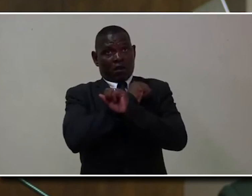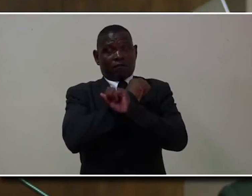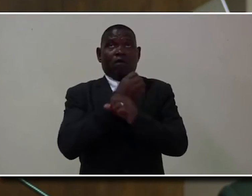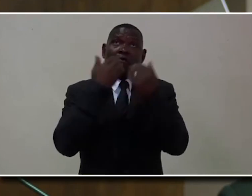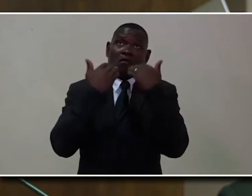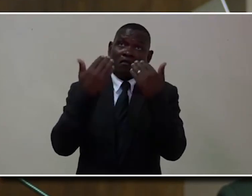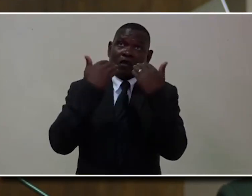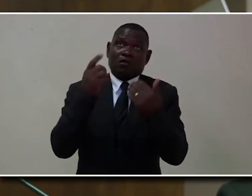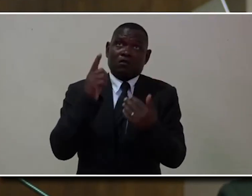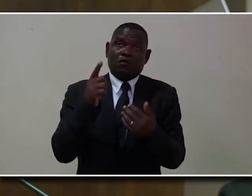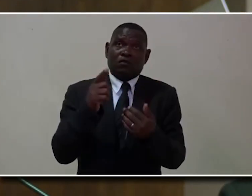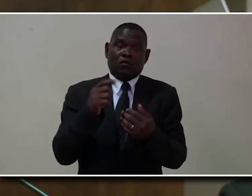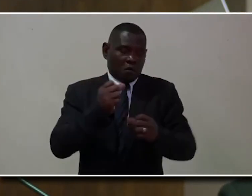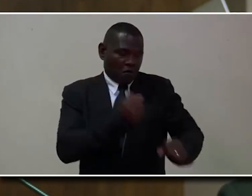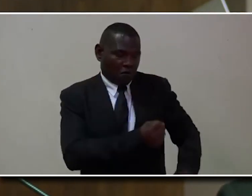Thank you for the protection.